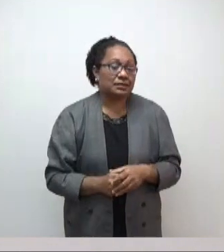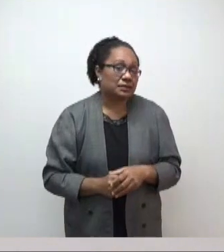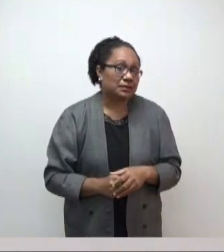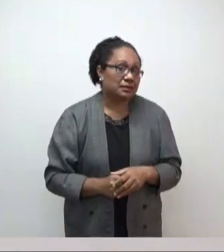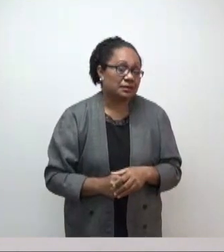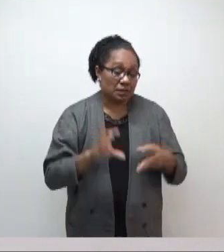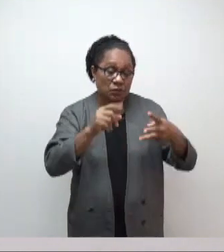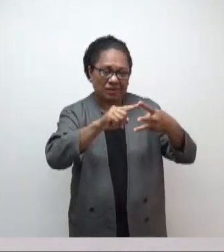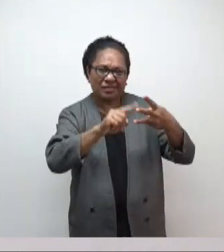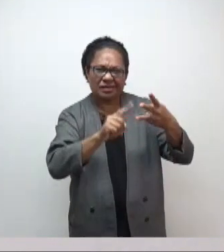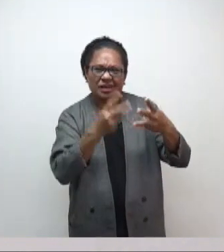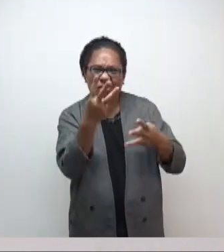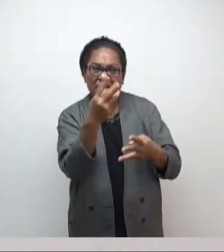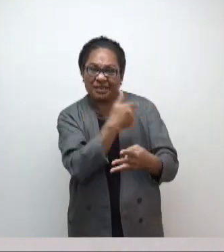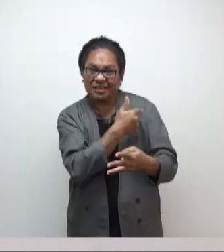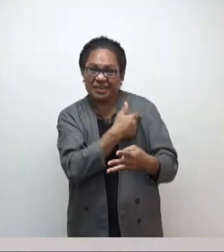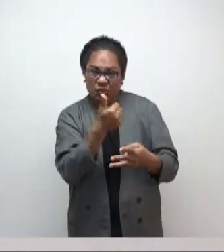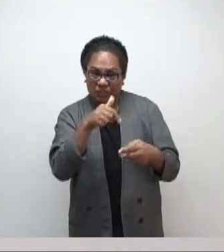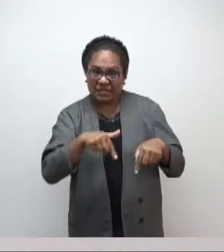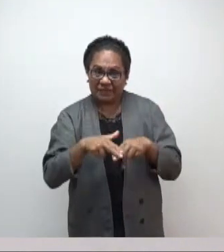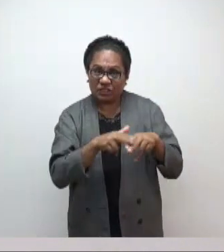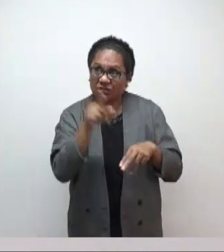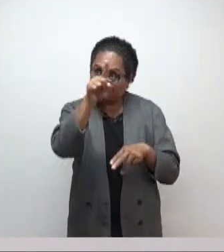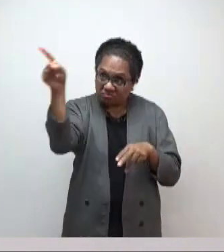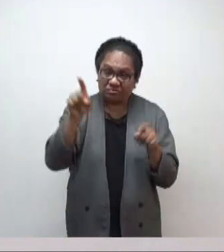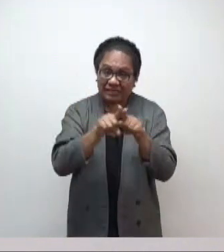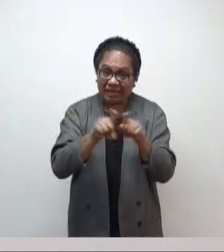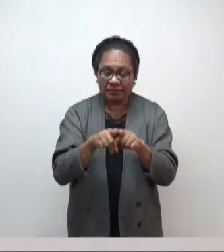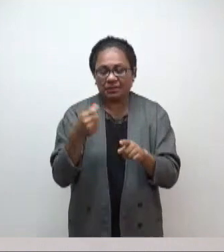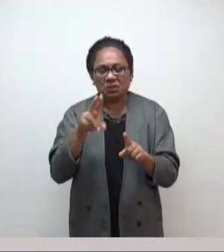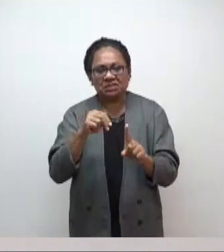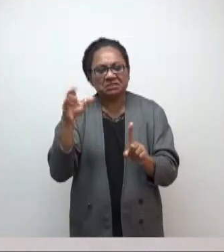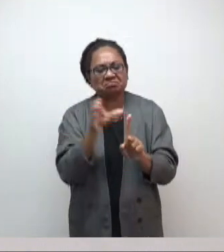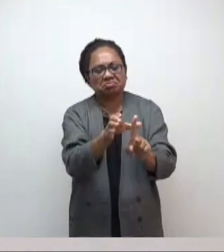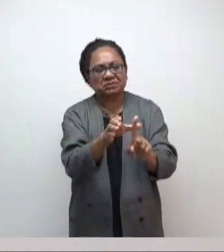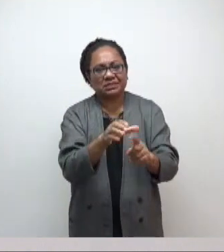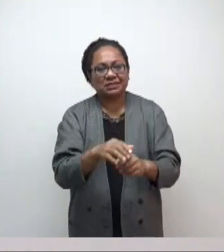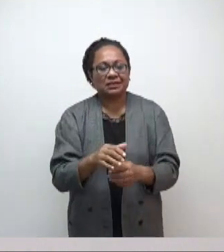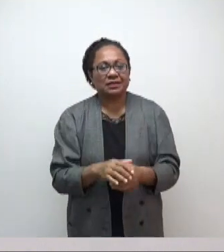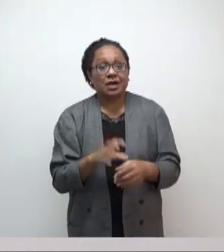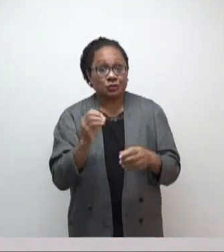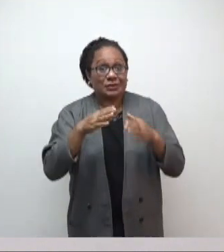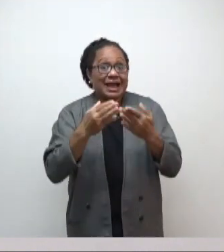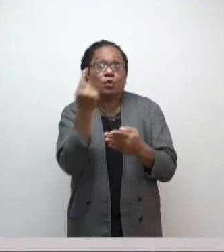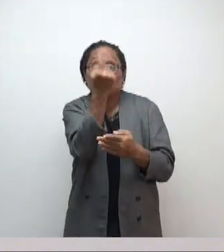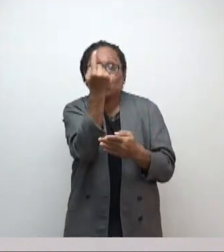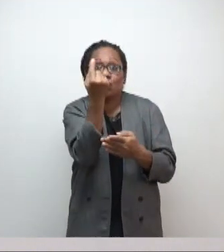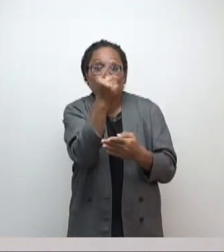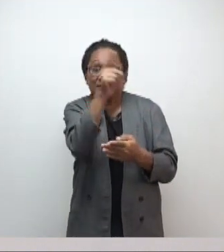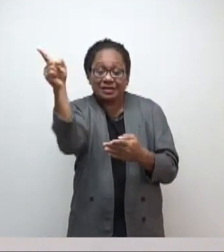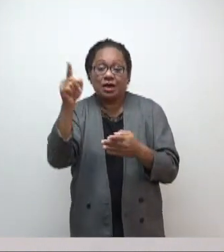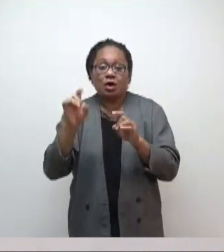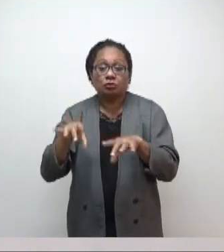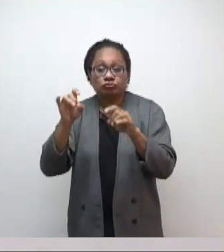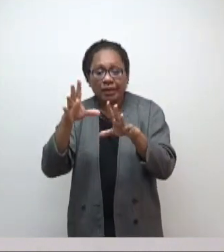and AstraZeneca vaccines we are using in Fiji. At this point, that includes Australia, New Zealand, Japan, Canada,